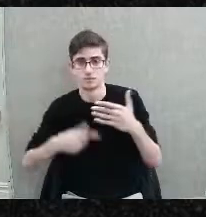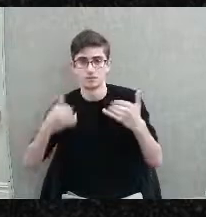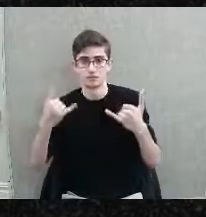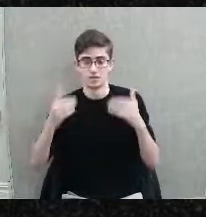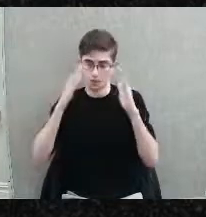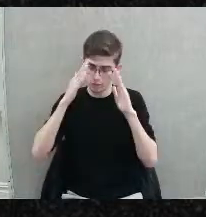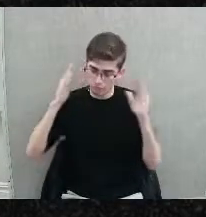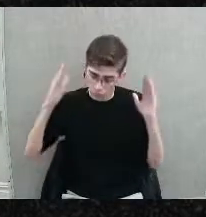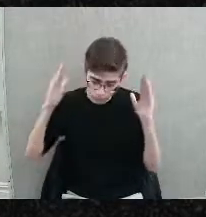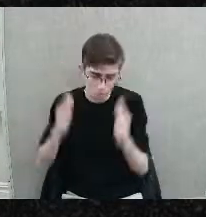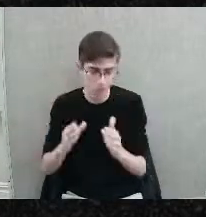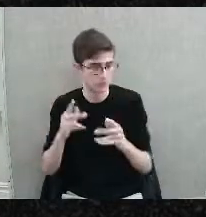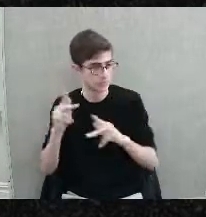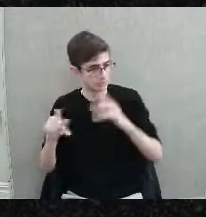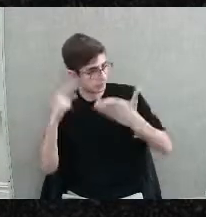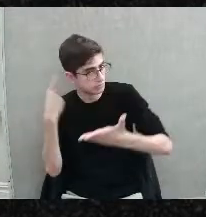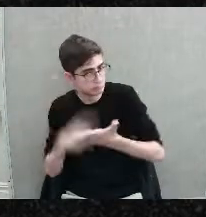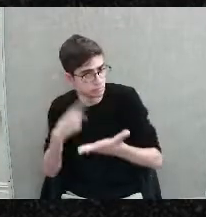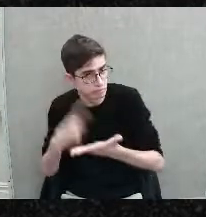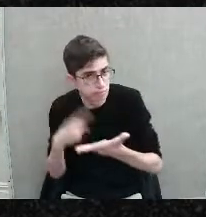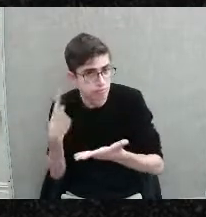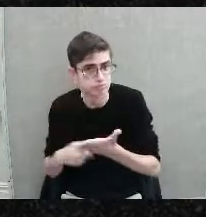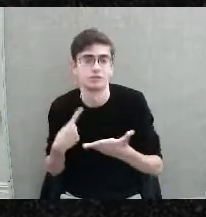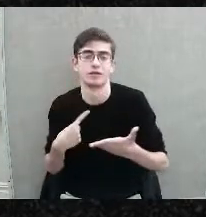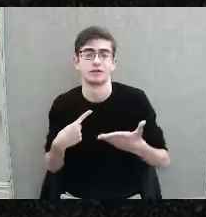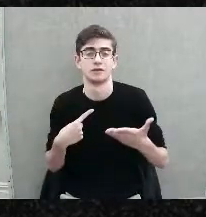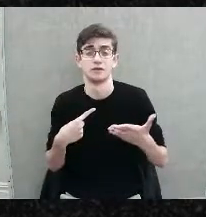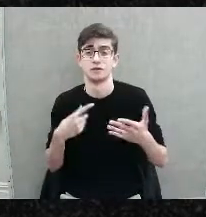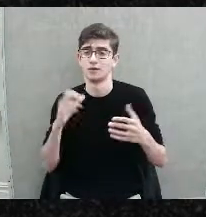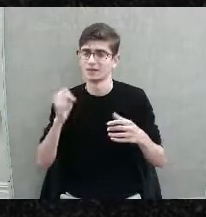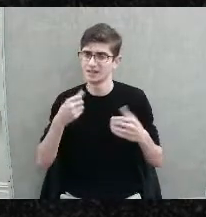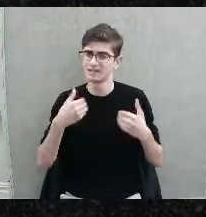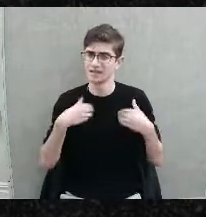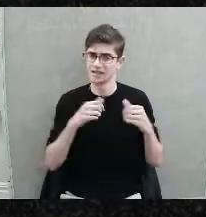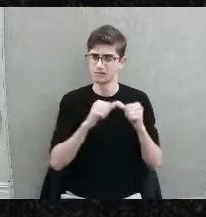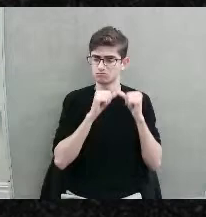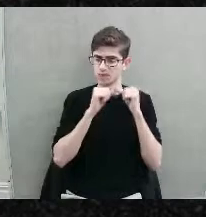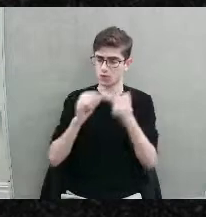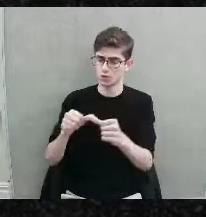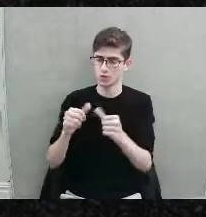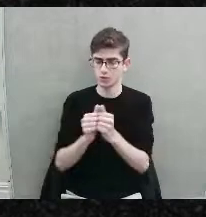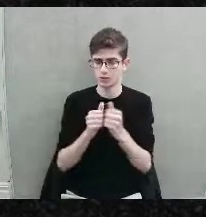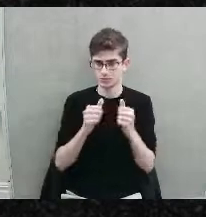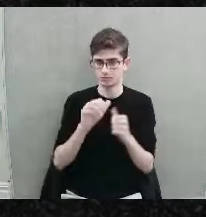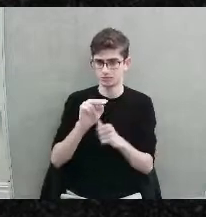nationalist focus. And there's no question there are continuities with neoliberalism,